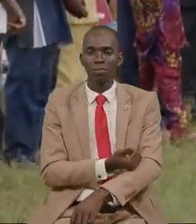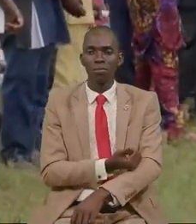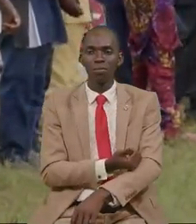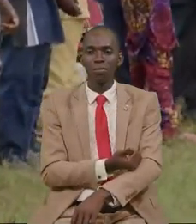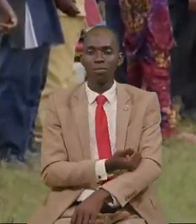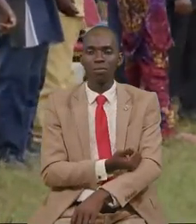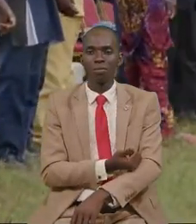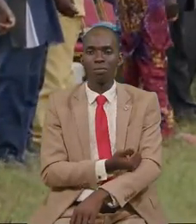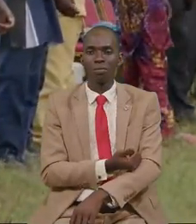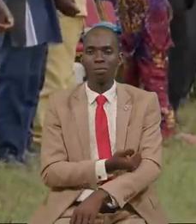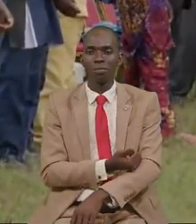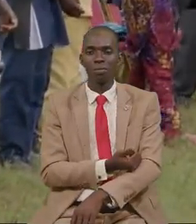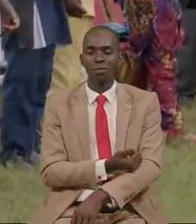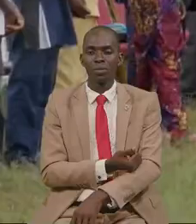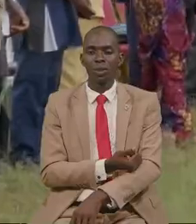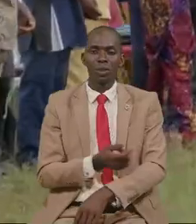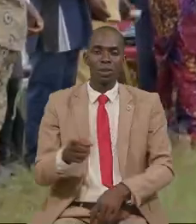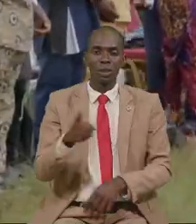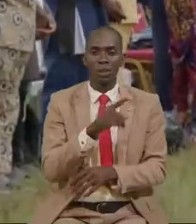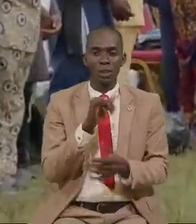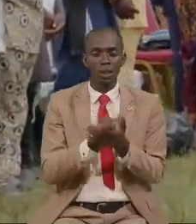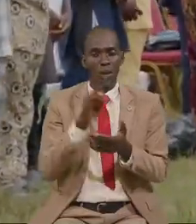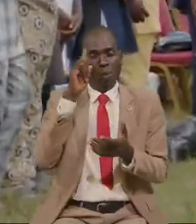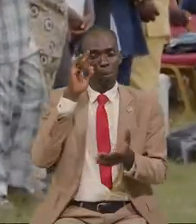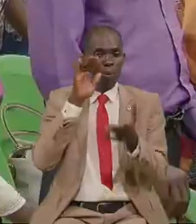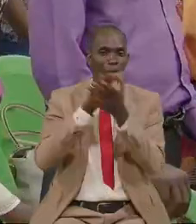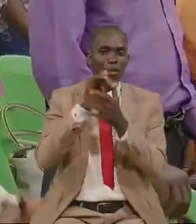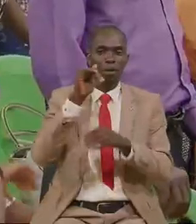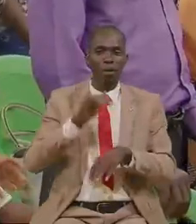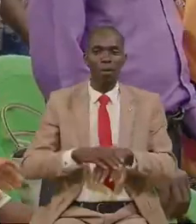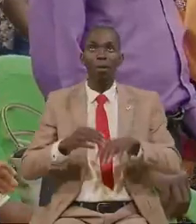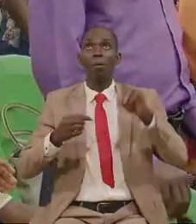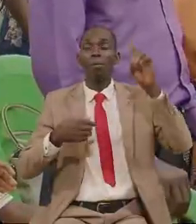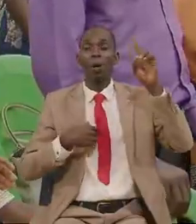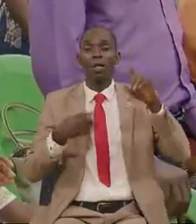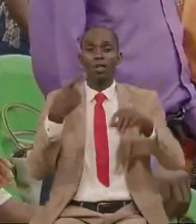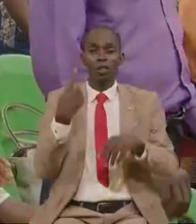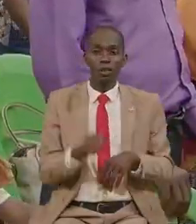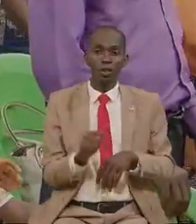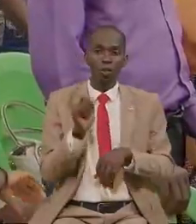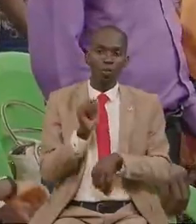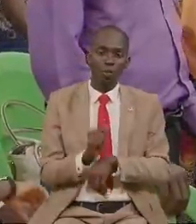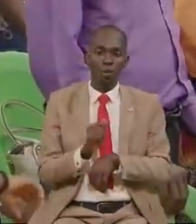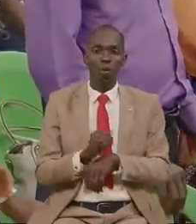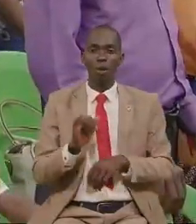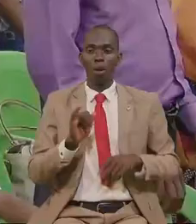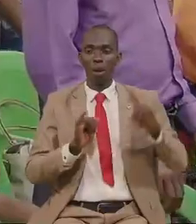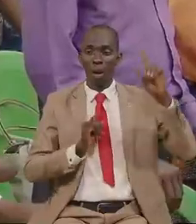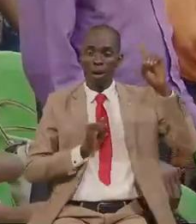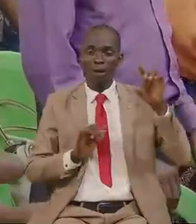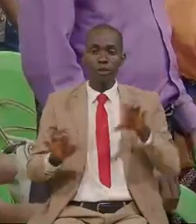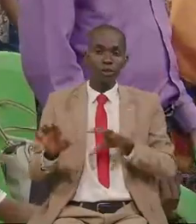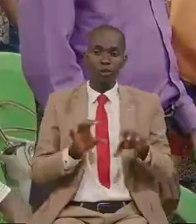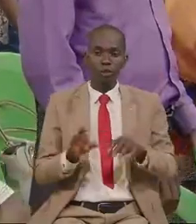He that believeth on me, the works I do, he shall